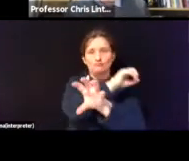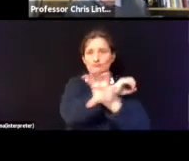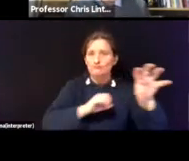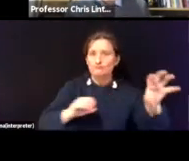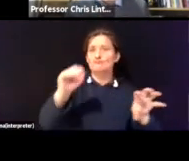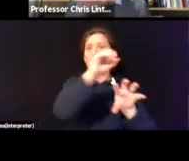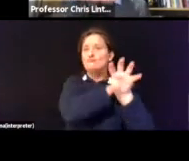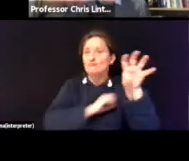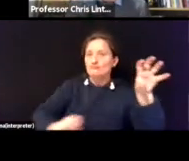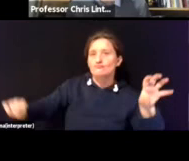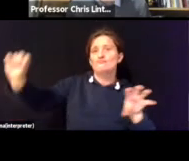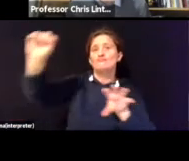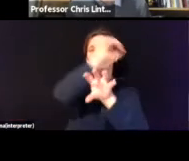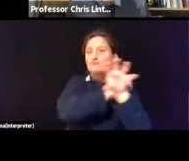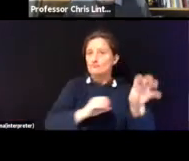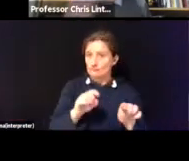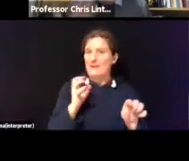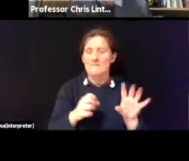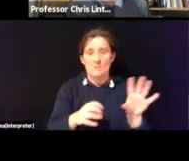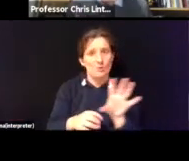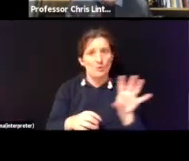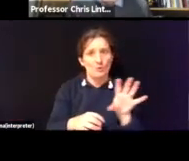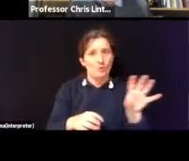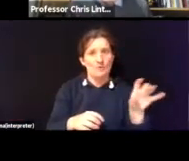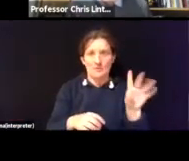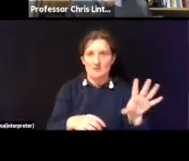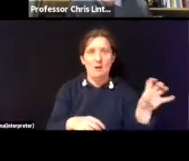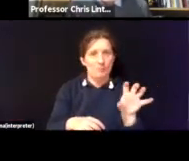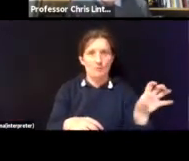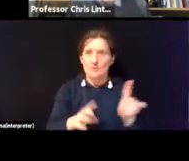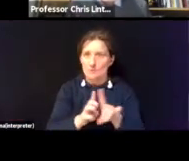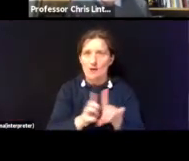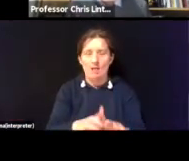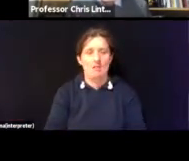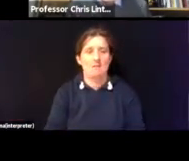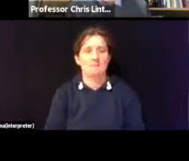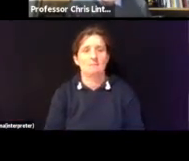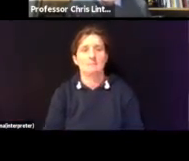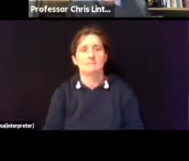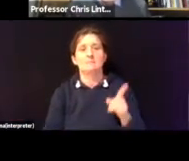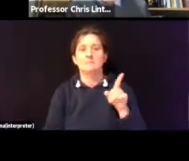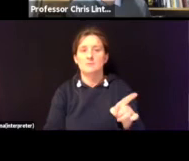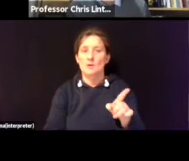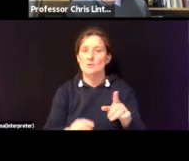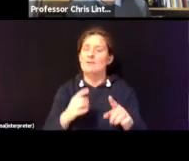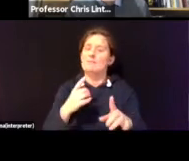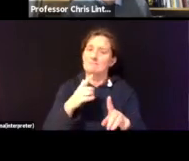diagram. And so the graph on the right is the apparent speed of the sun as observed by somebody